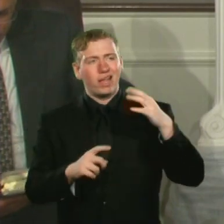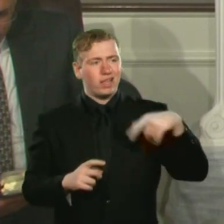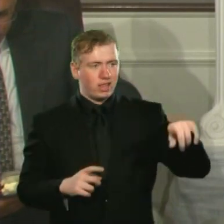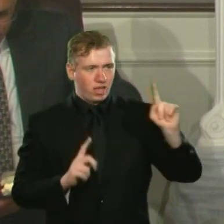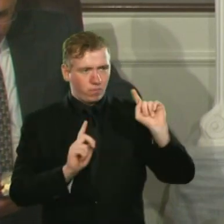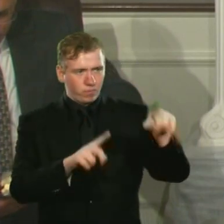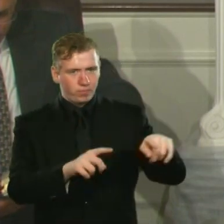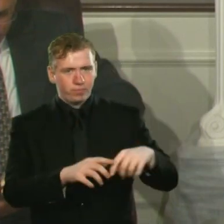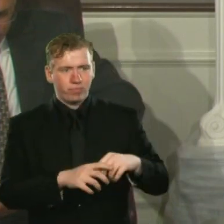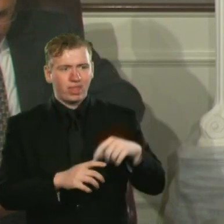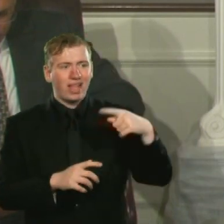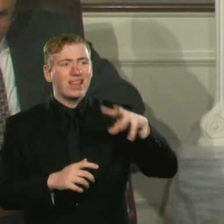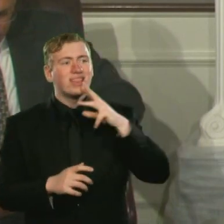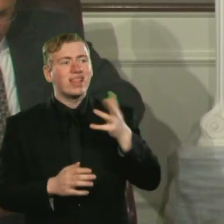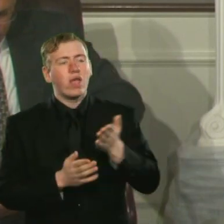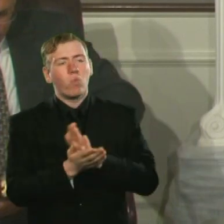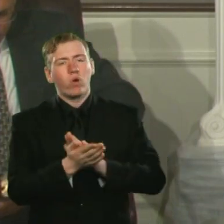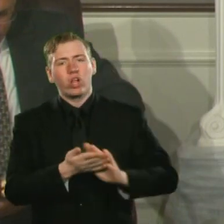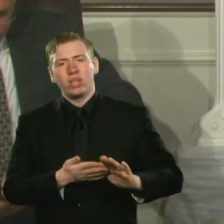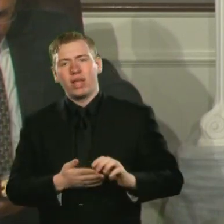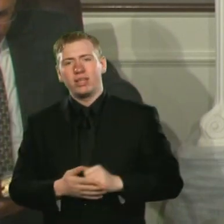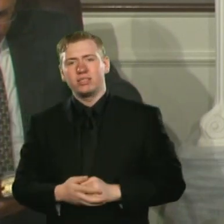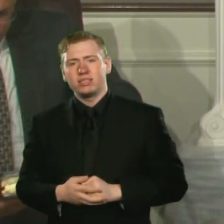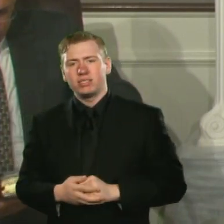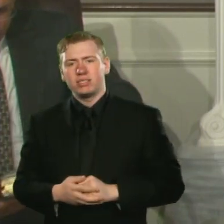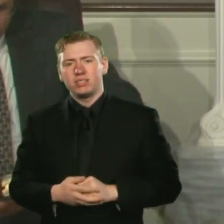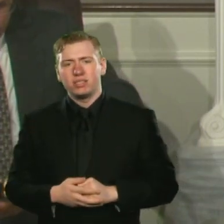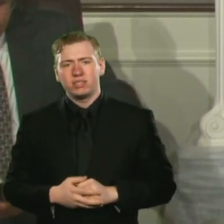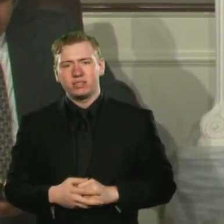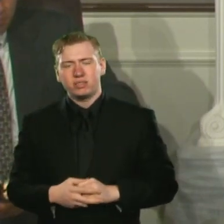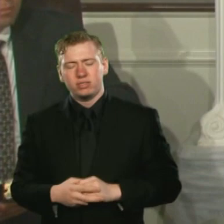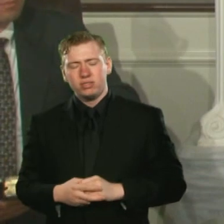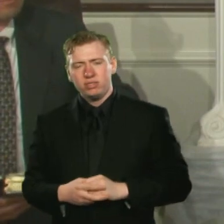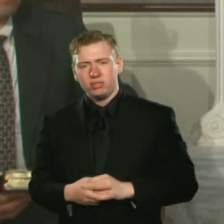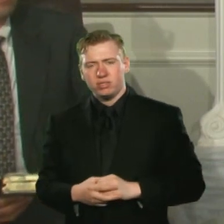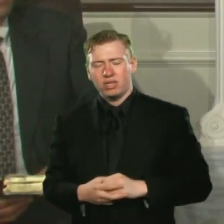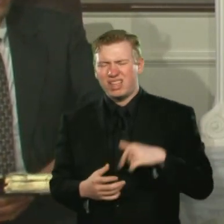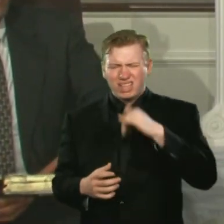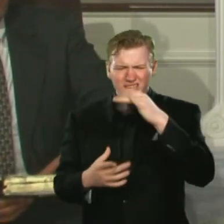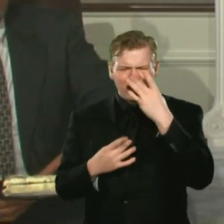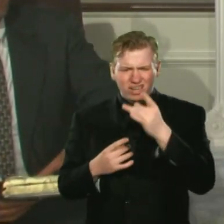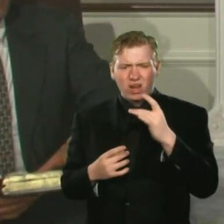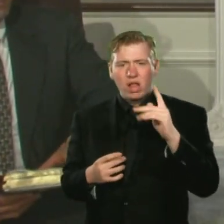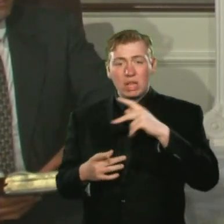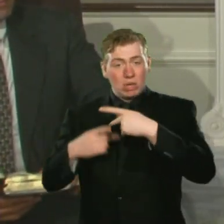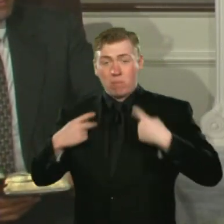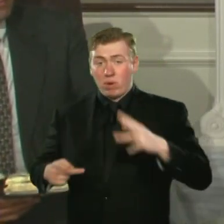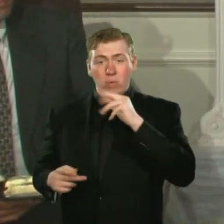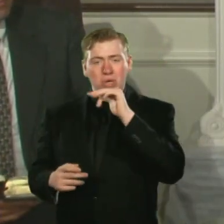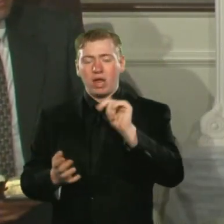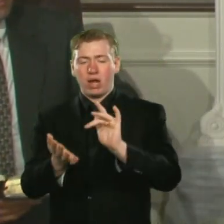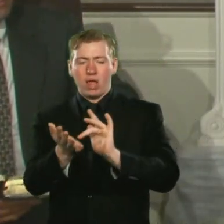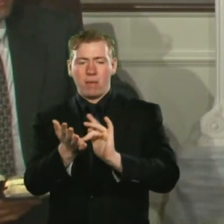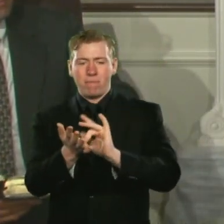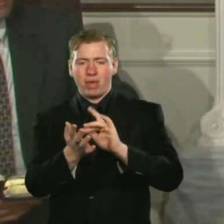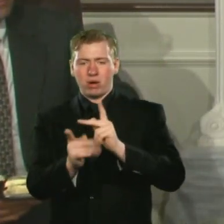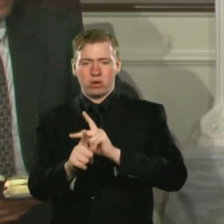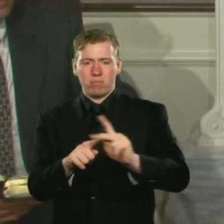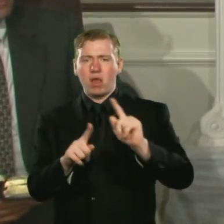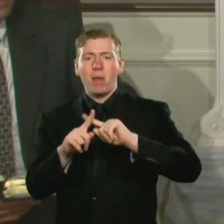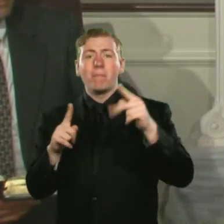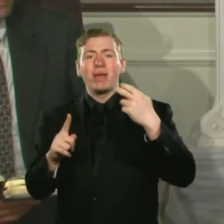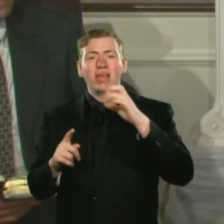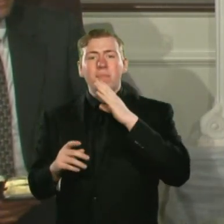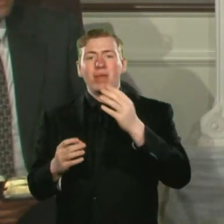as they went, they were cleansed. This is interesting. The priest was not a medical professional, but he had